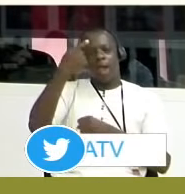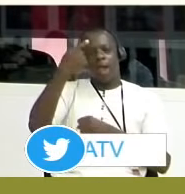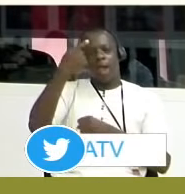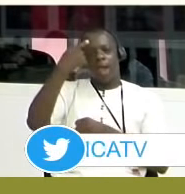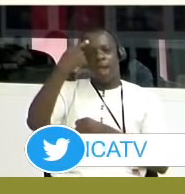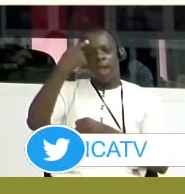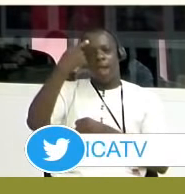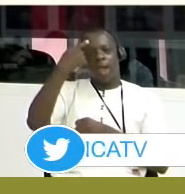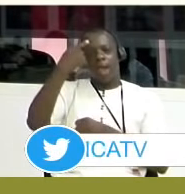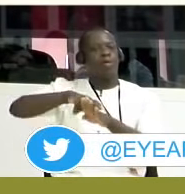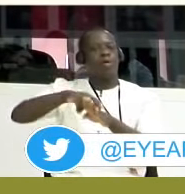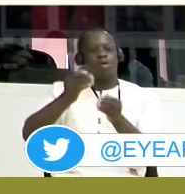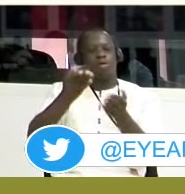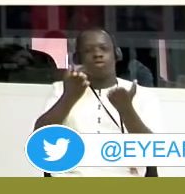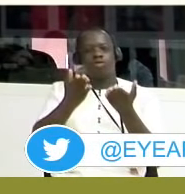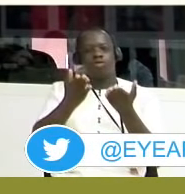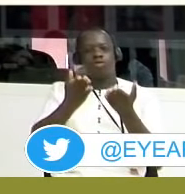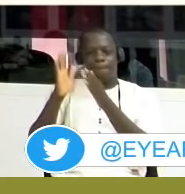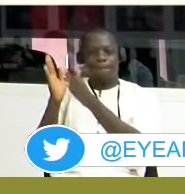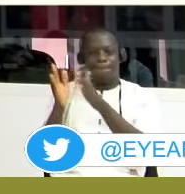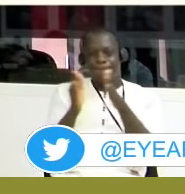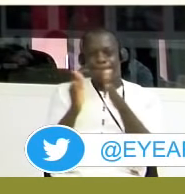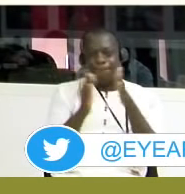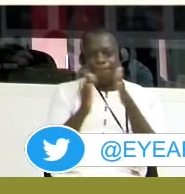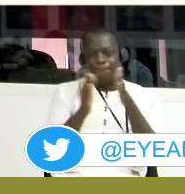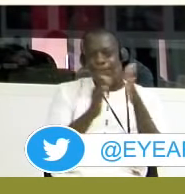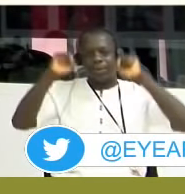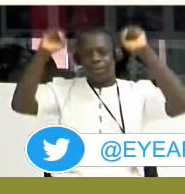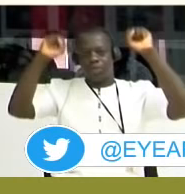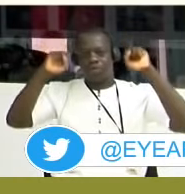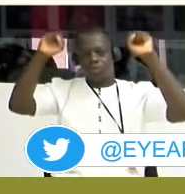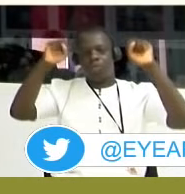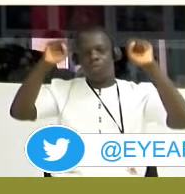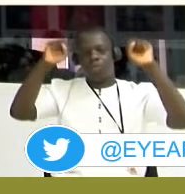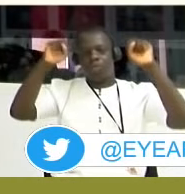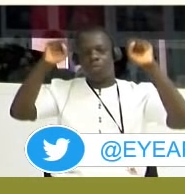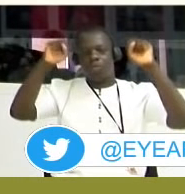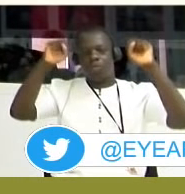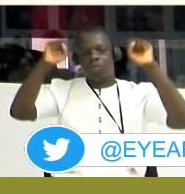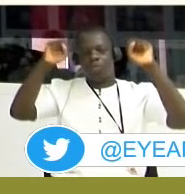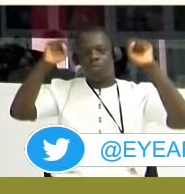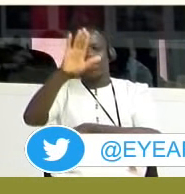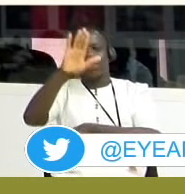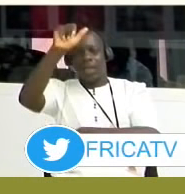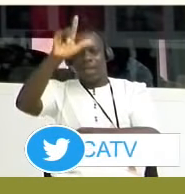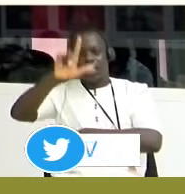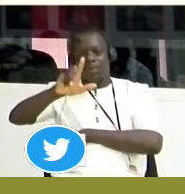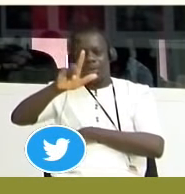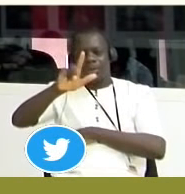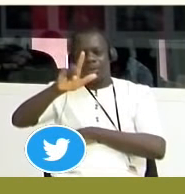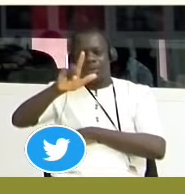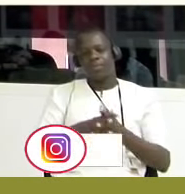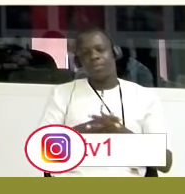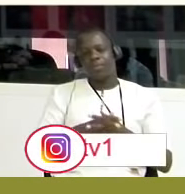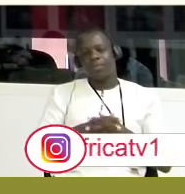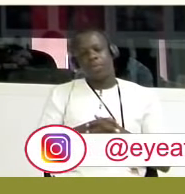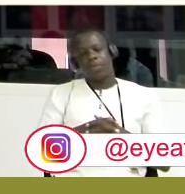demonstration on the 10th of April. And that was